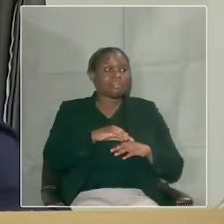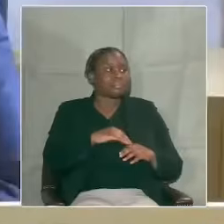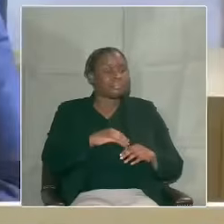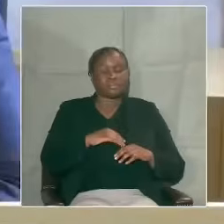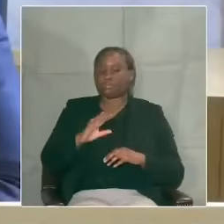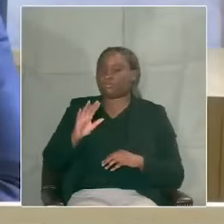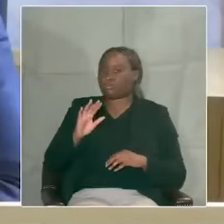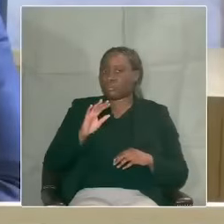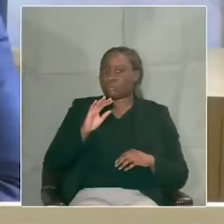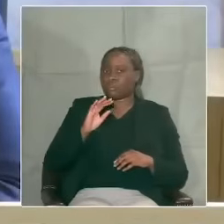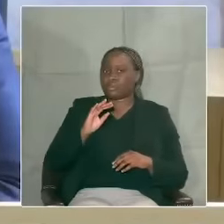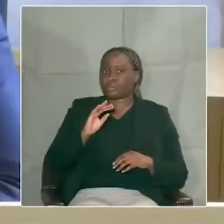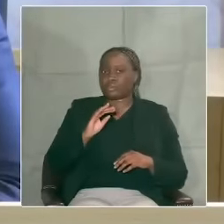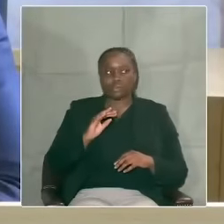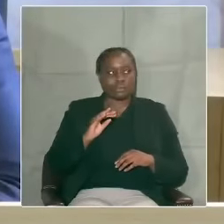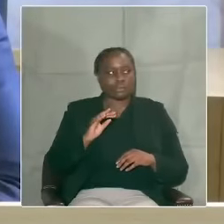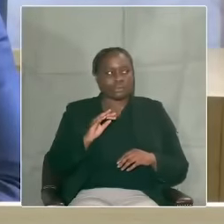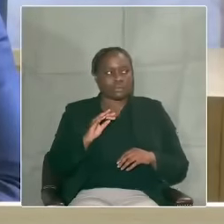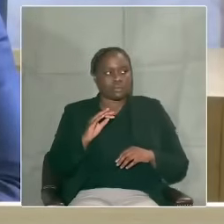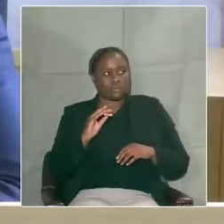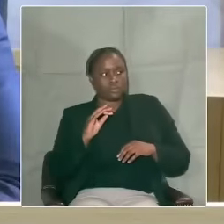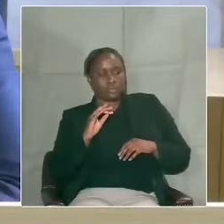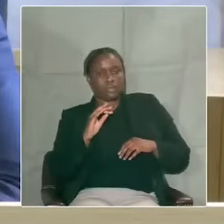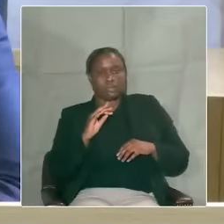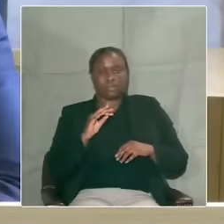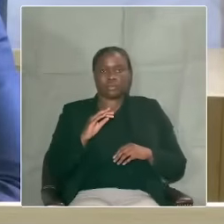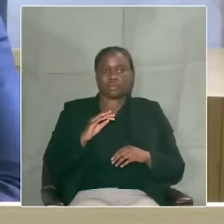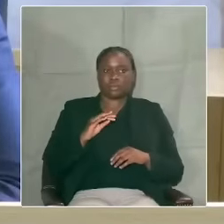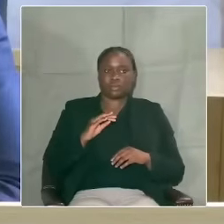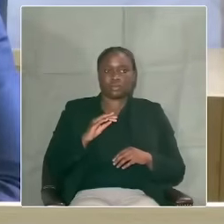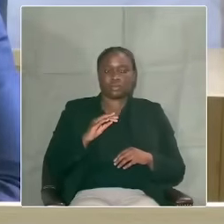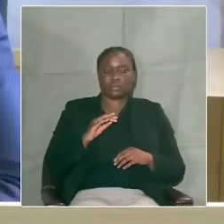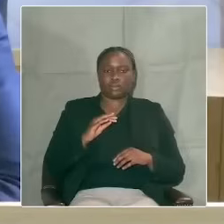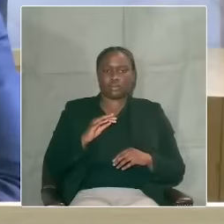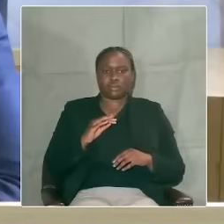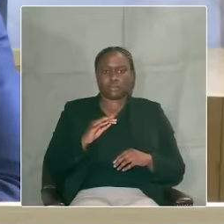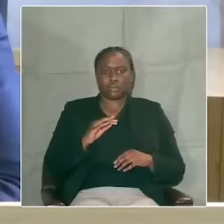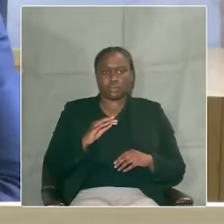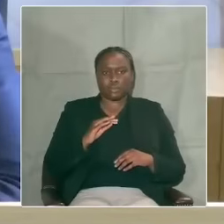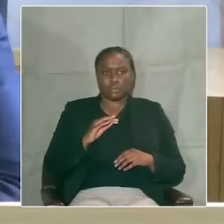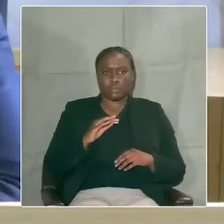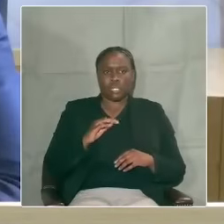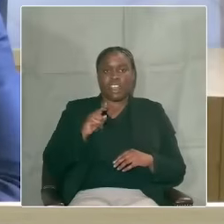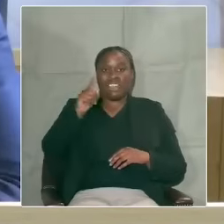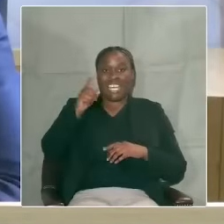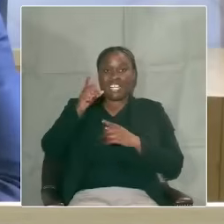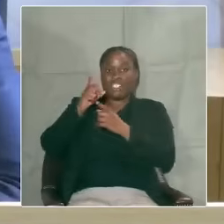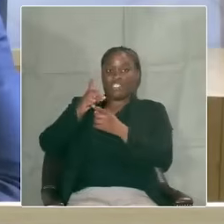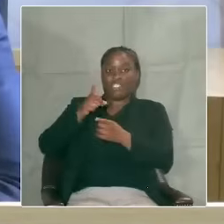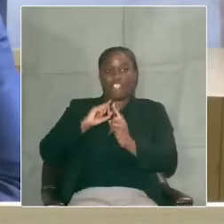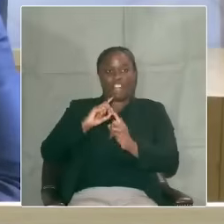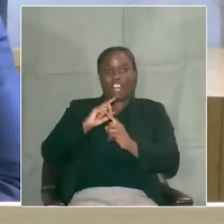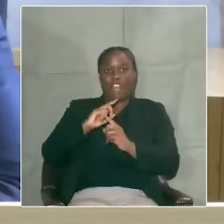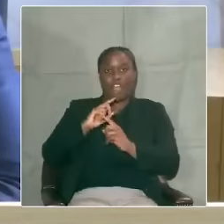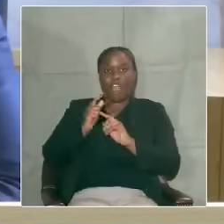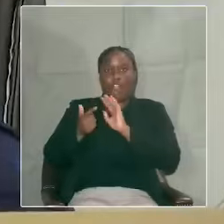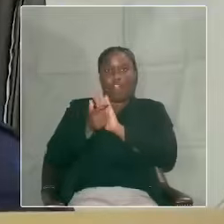discussed. In short then, with or without the how, the instruction was